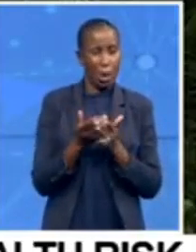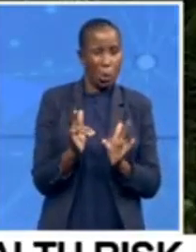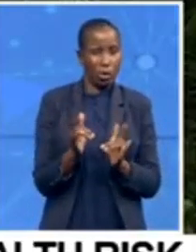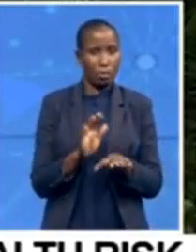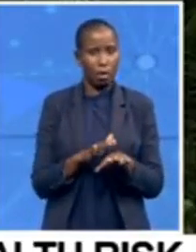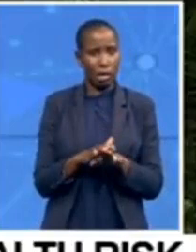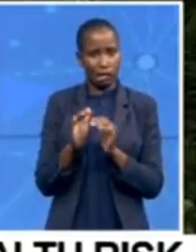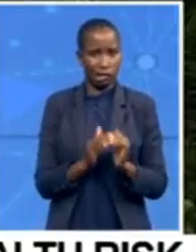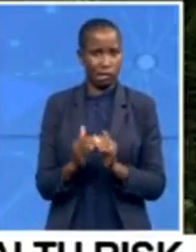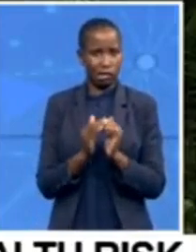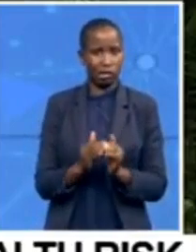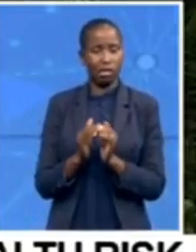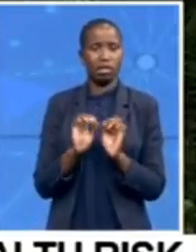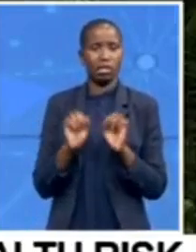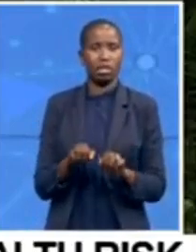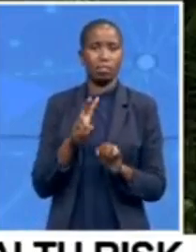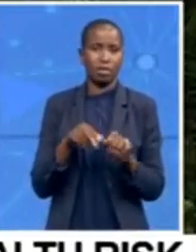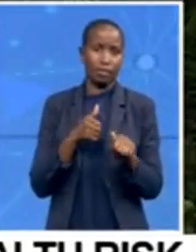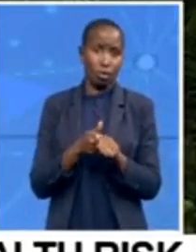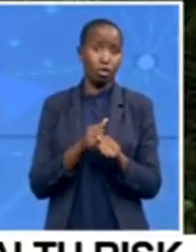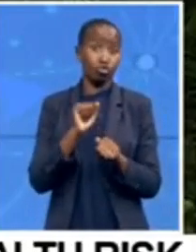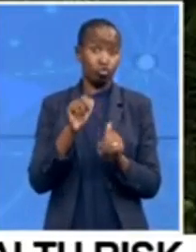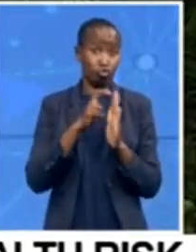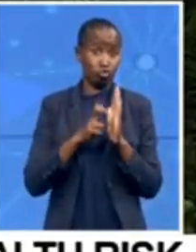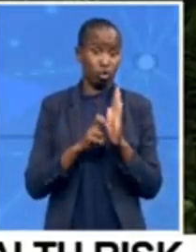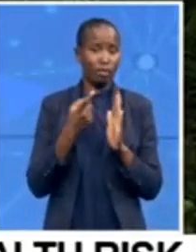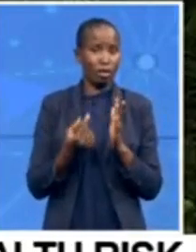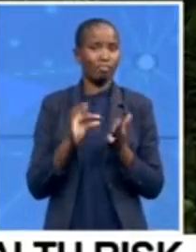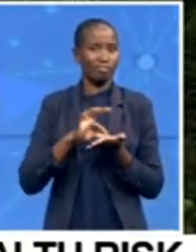to what they have been told right now. But from me, Anda Nqonji, and colleague Gqeberha, it's back to you in studio.